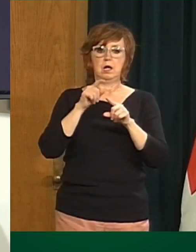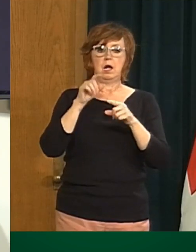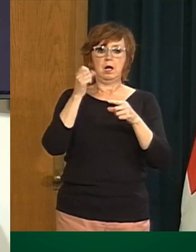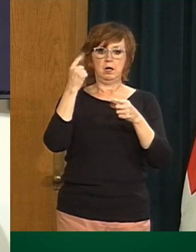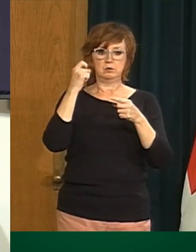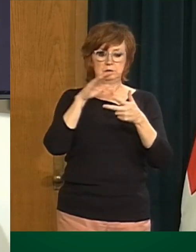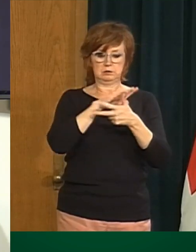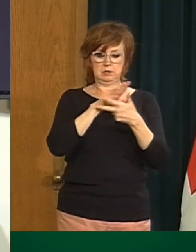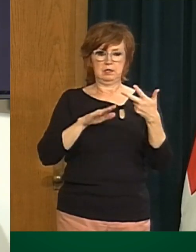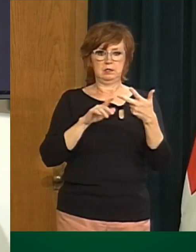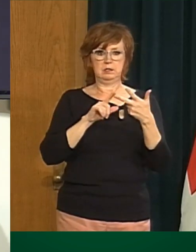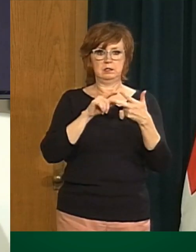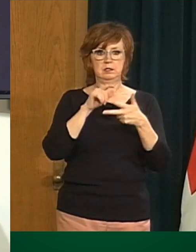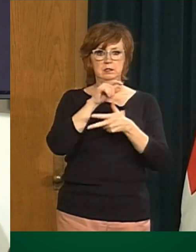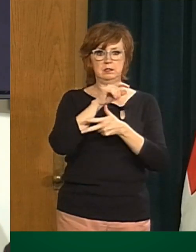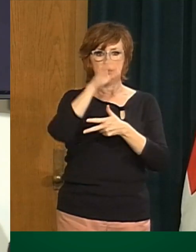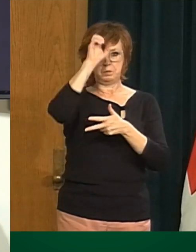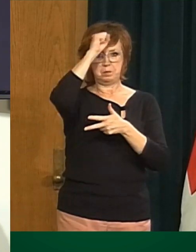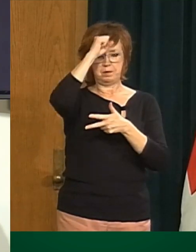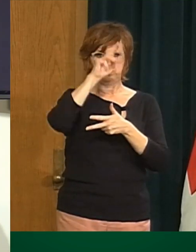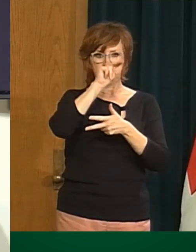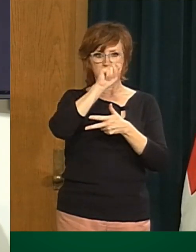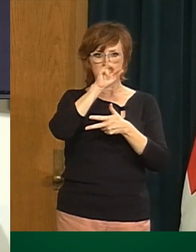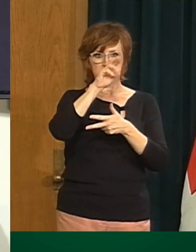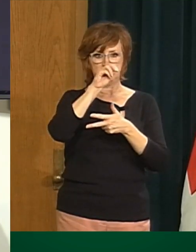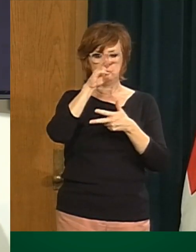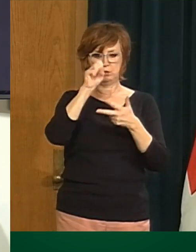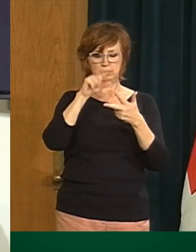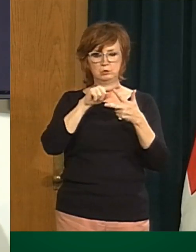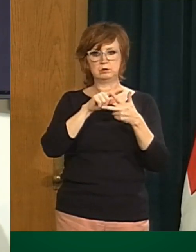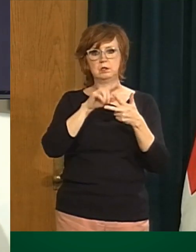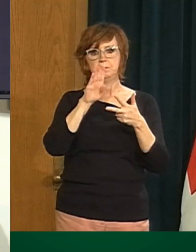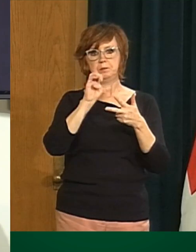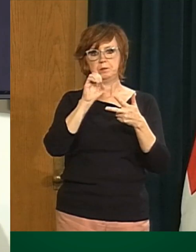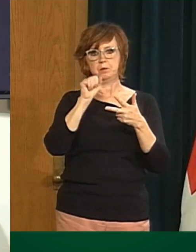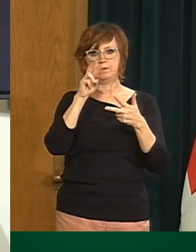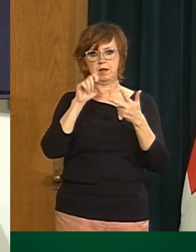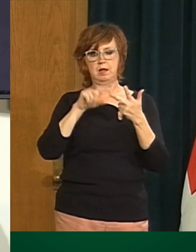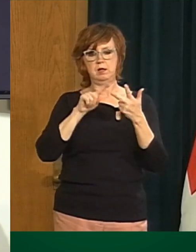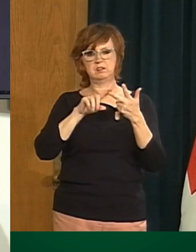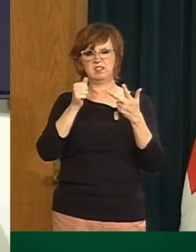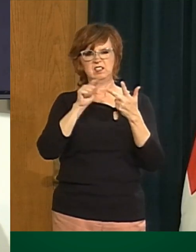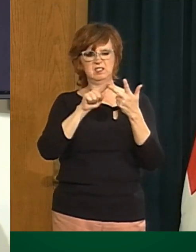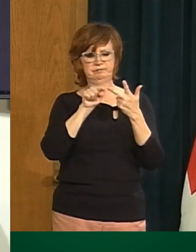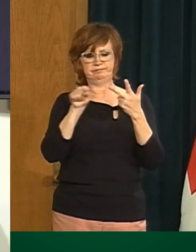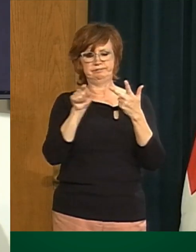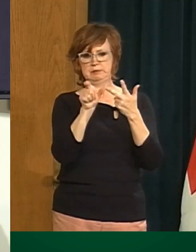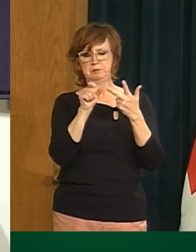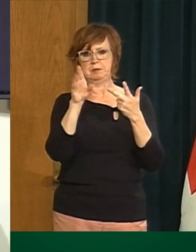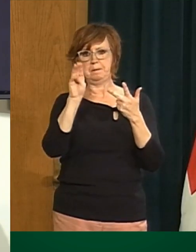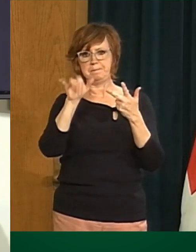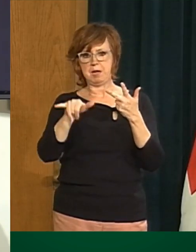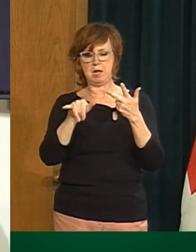and Jans Bay. Testing is available as a drive-through service on-site at the Beauval